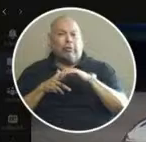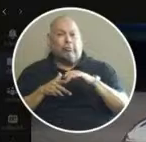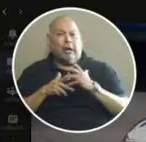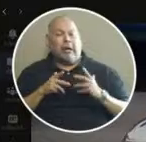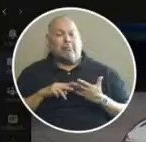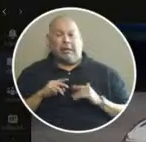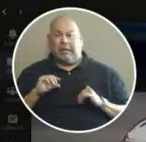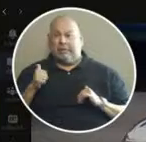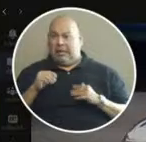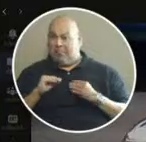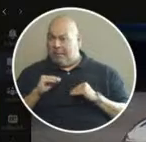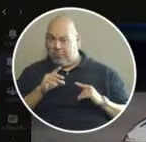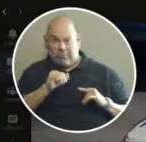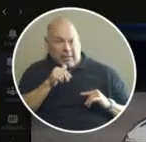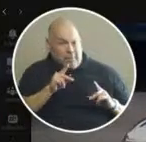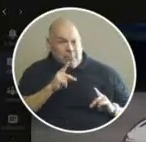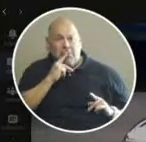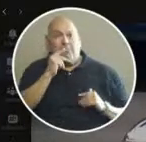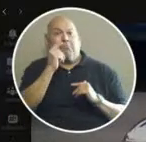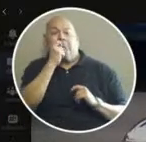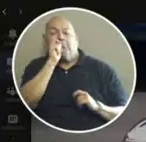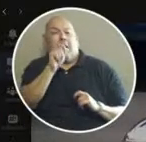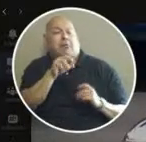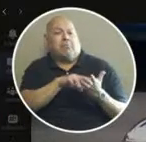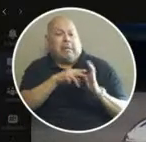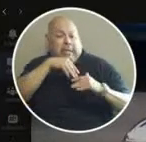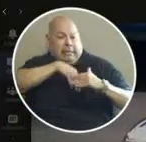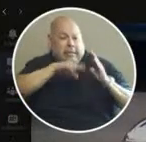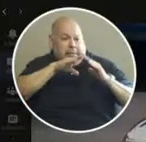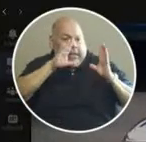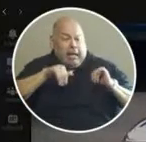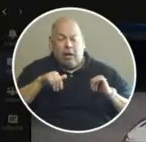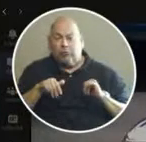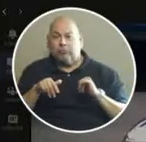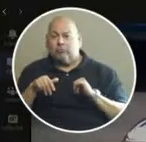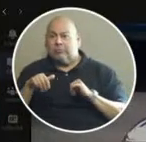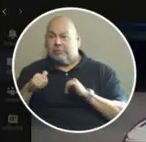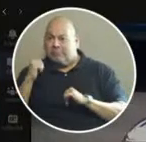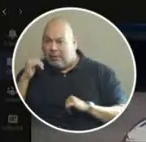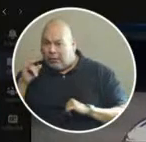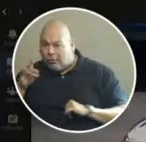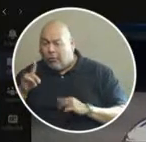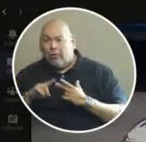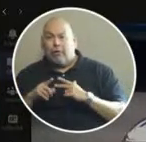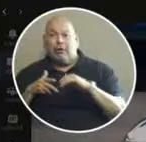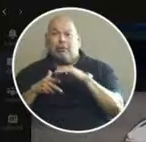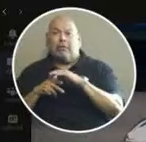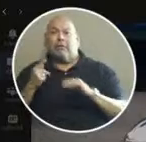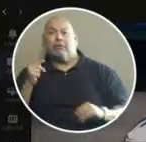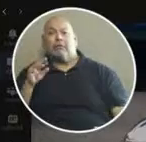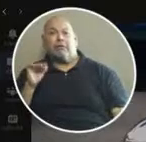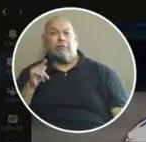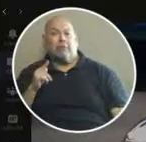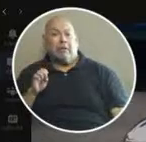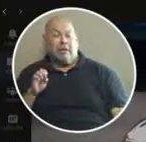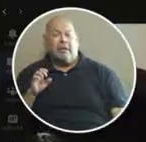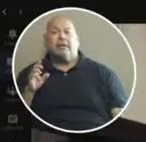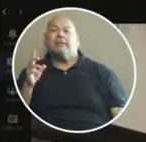yes, if you all could elaborate on that just to close that out. Well, again,